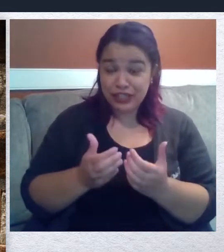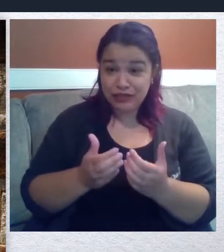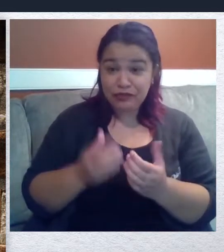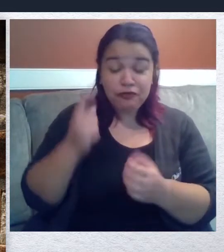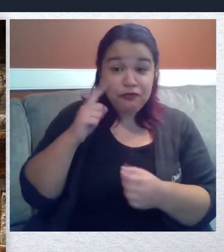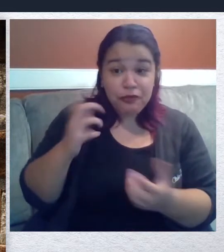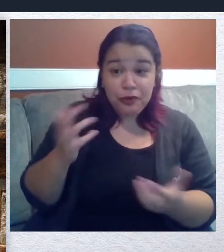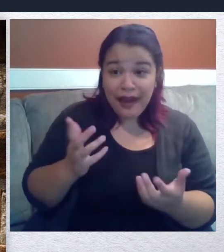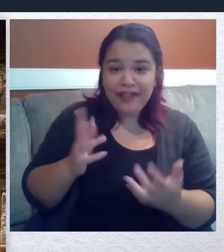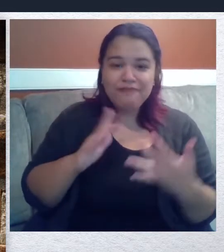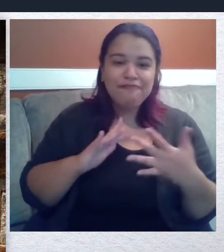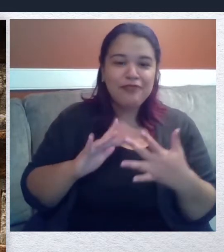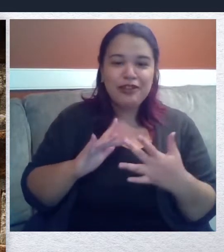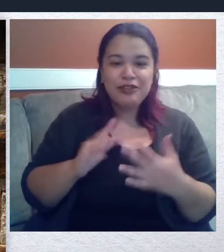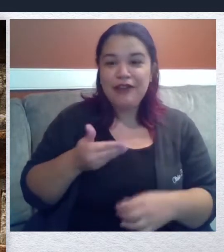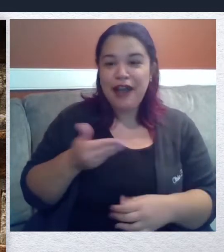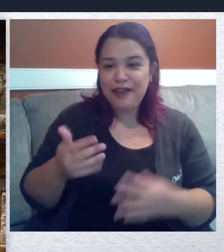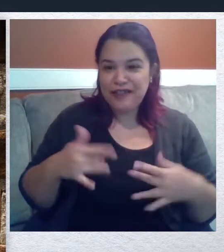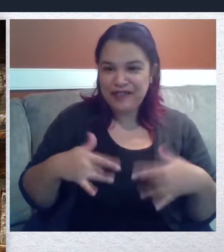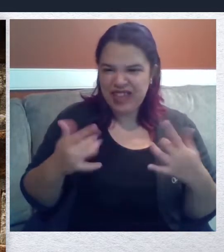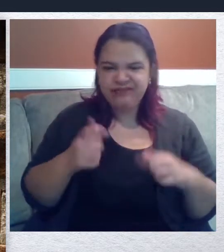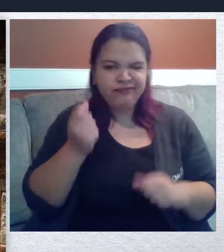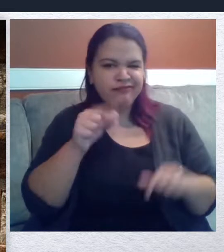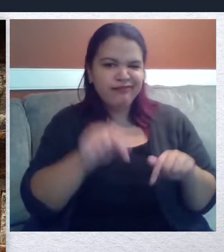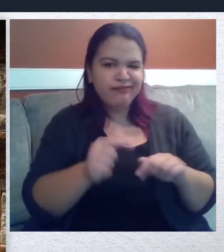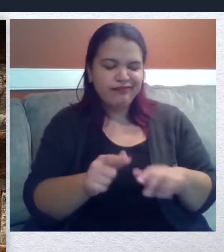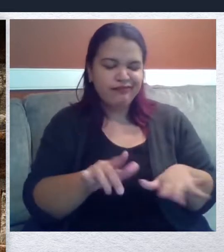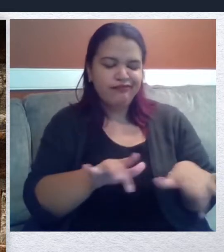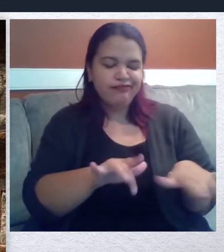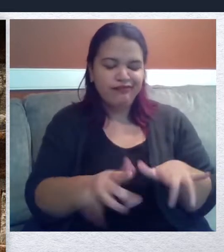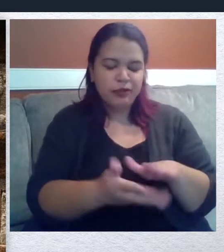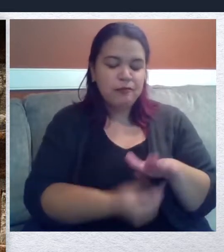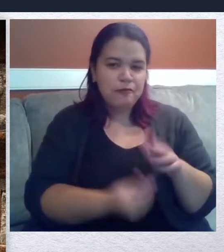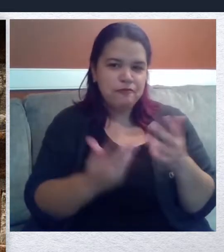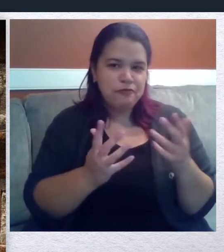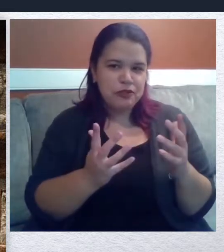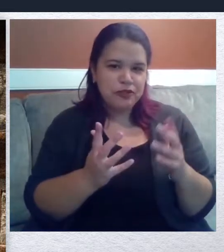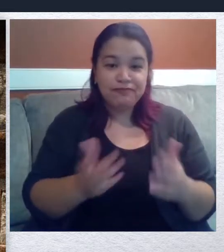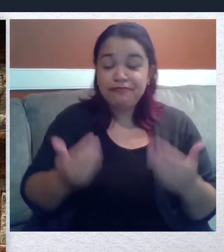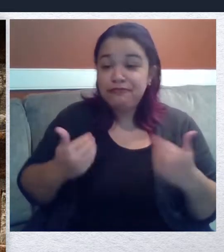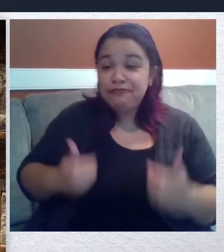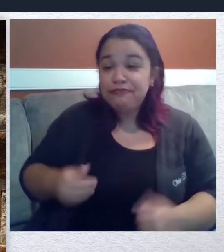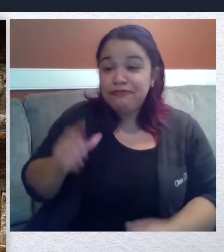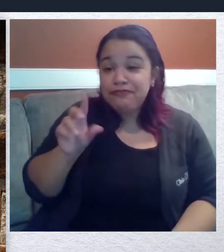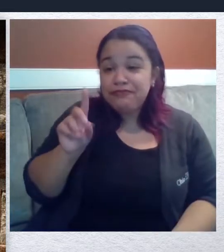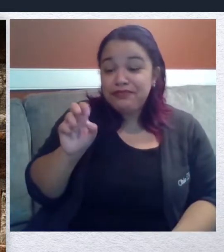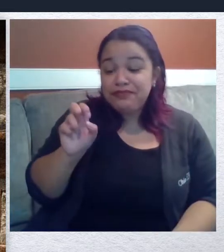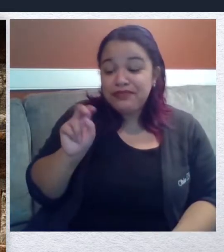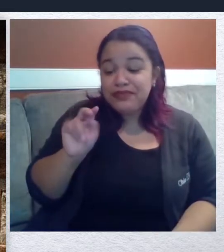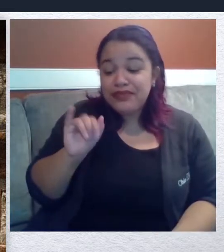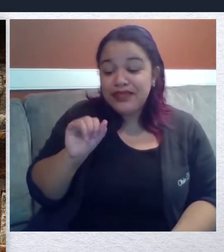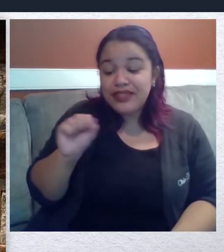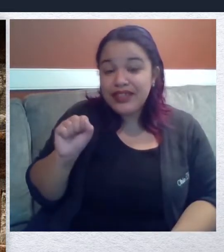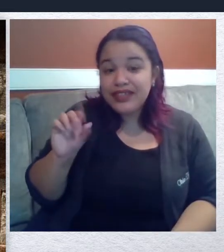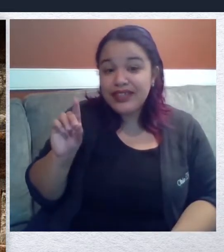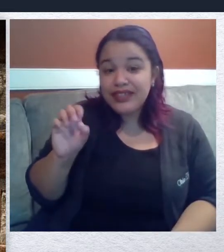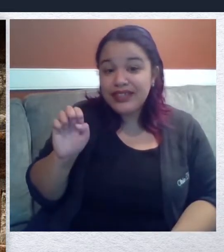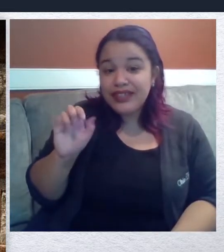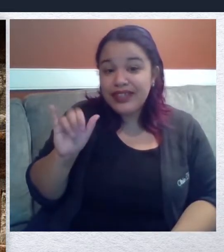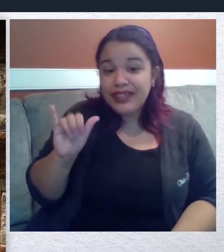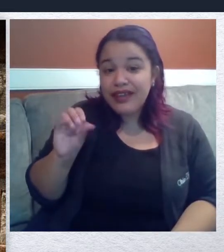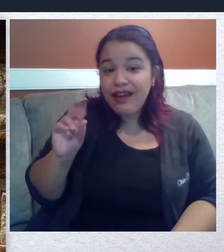hiring event. My name is Dennis DeYoung, and I am a business relations specialist here